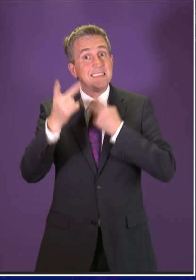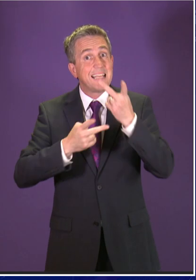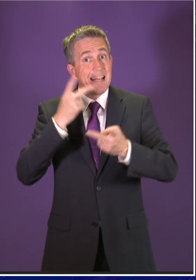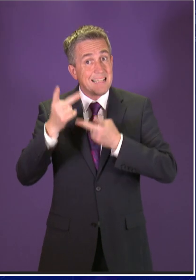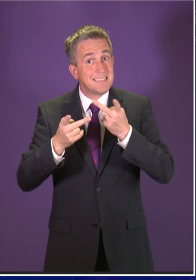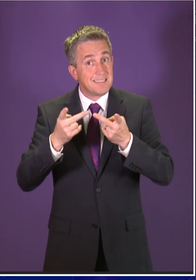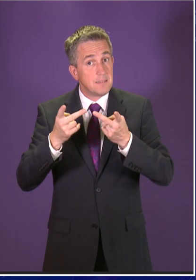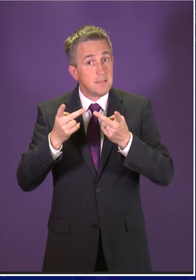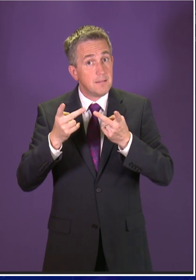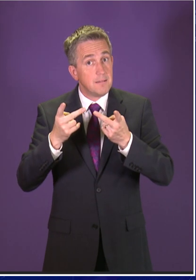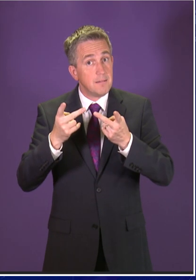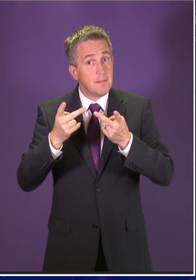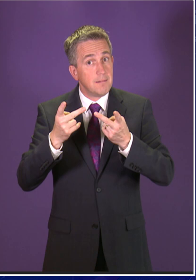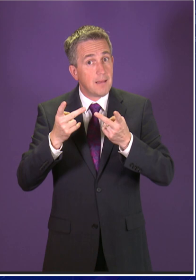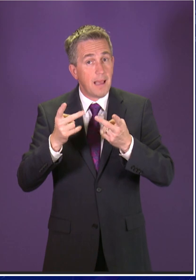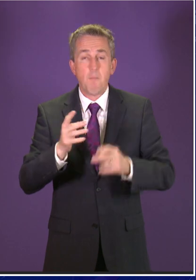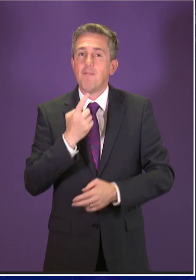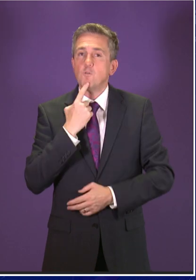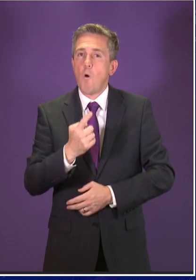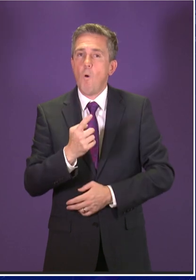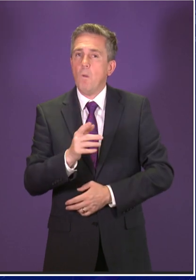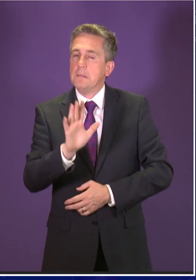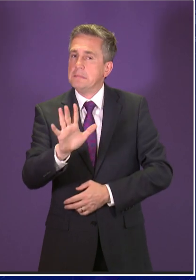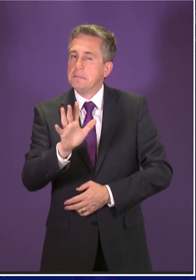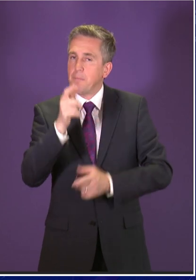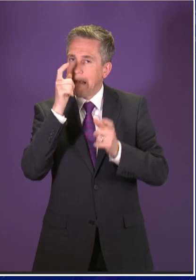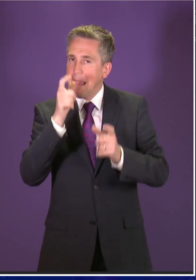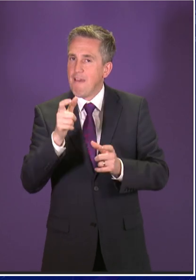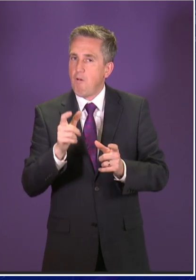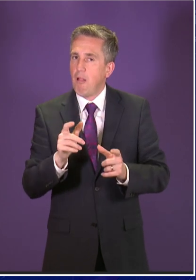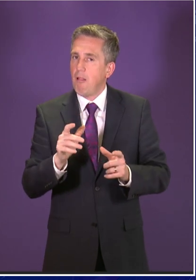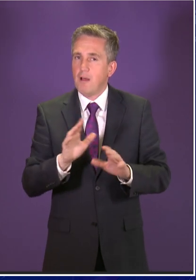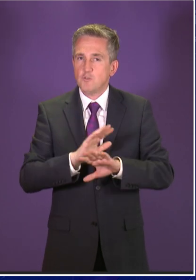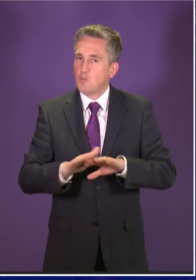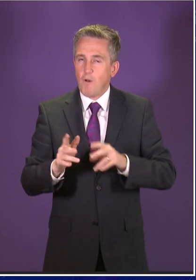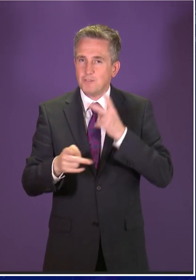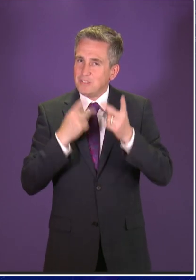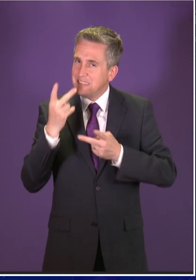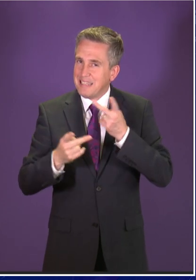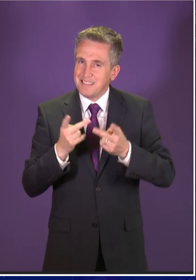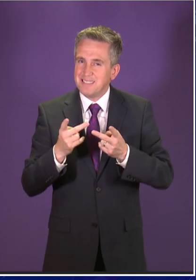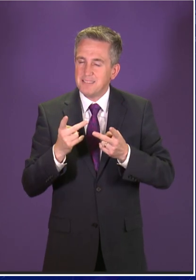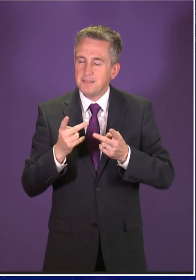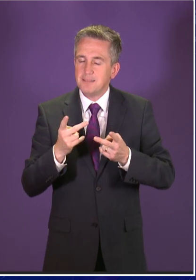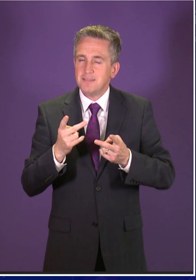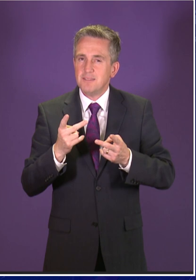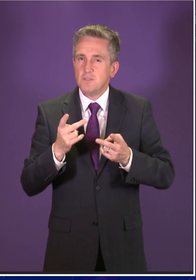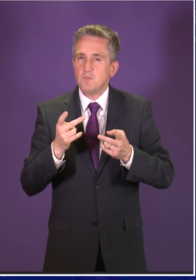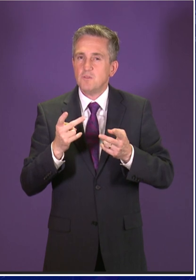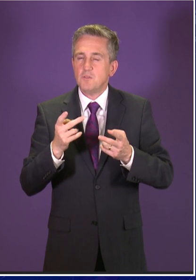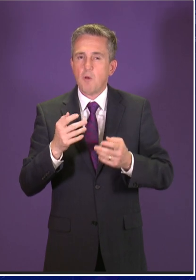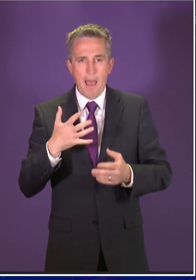I have been told, don't lose your day job. So what I thought I would do is, in terms